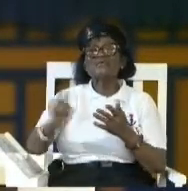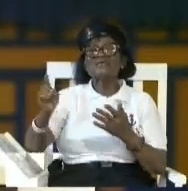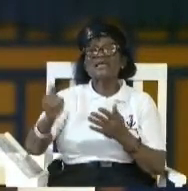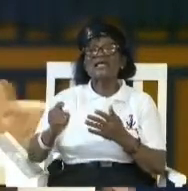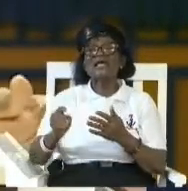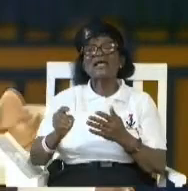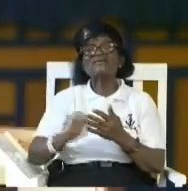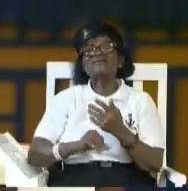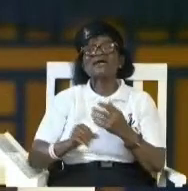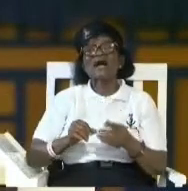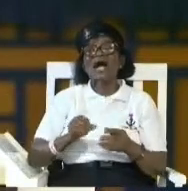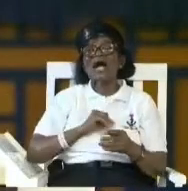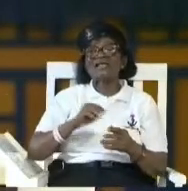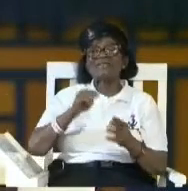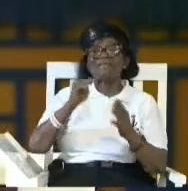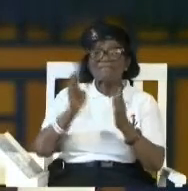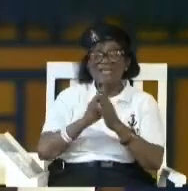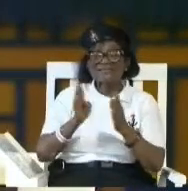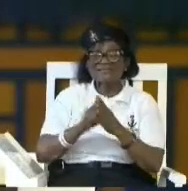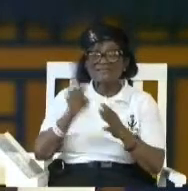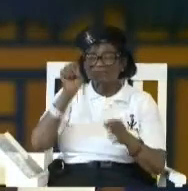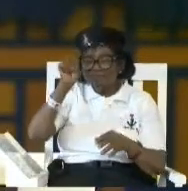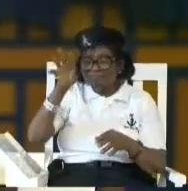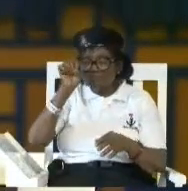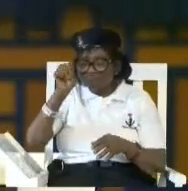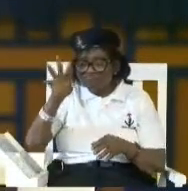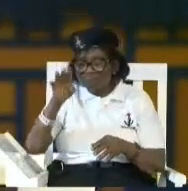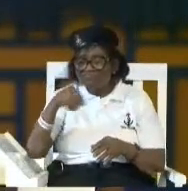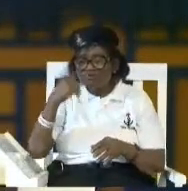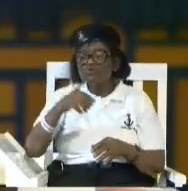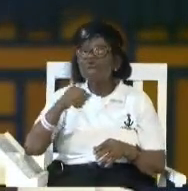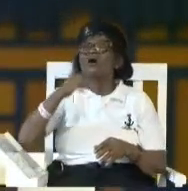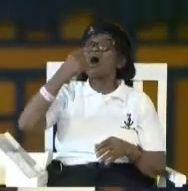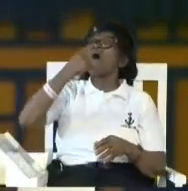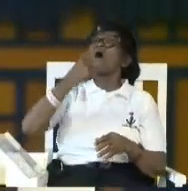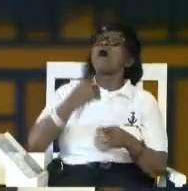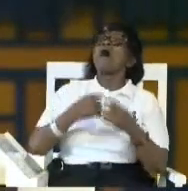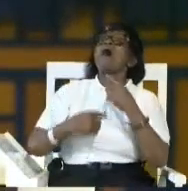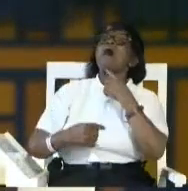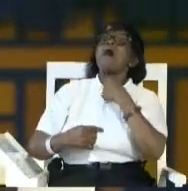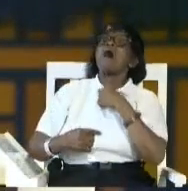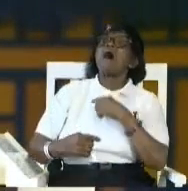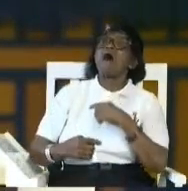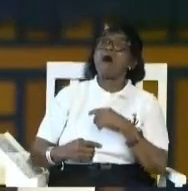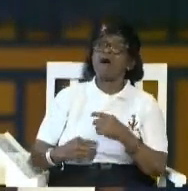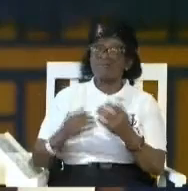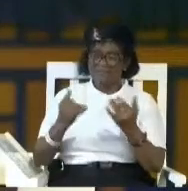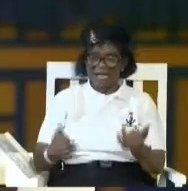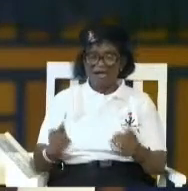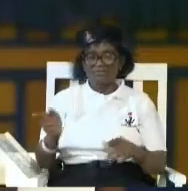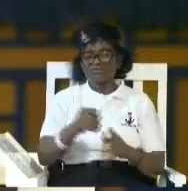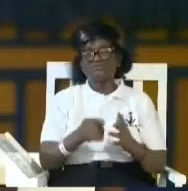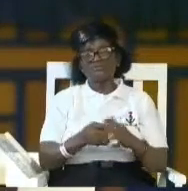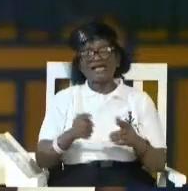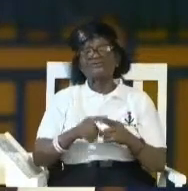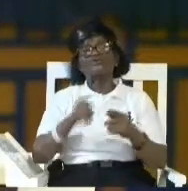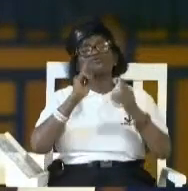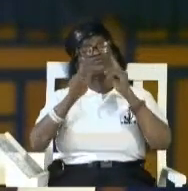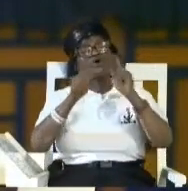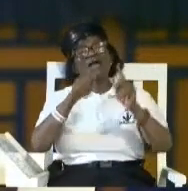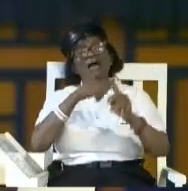who has swallowed the oracle. No, you begin to talk about